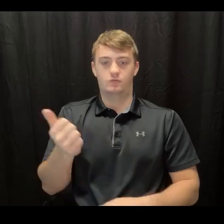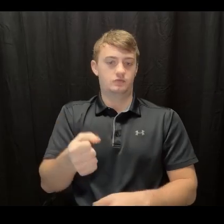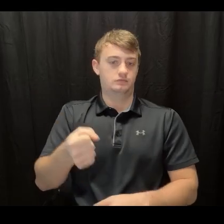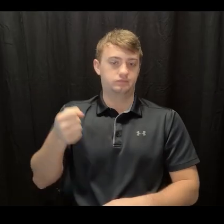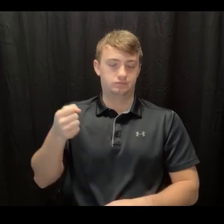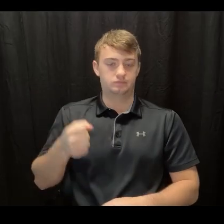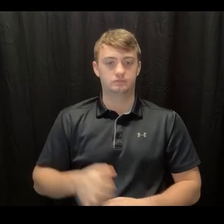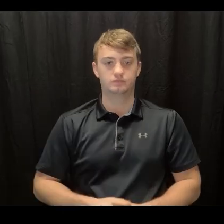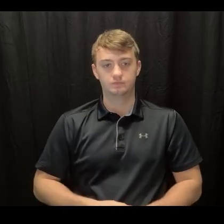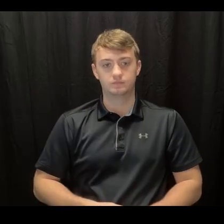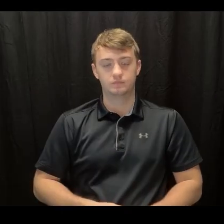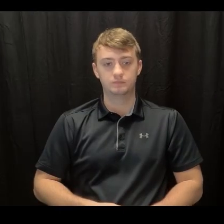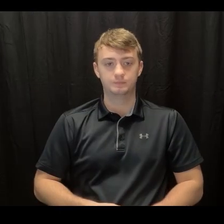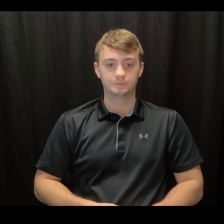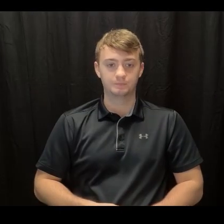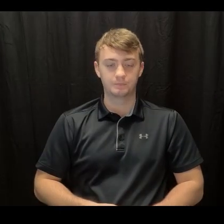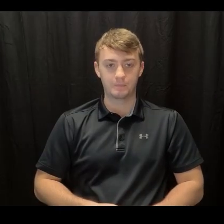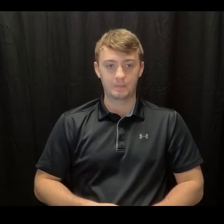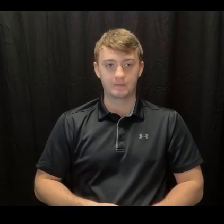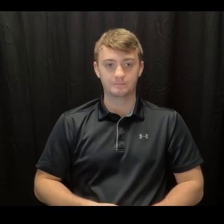removals.